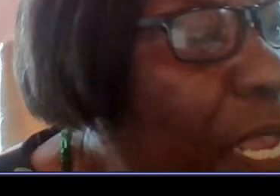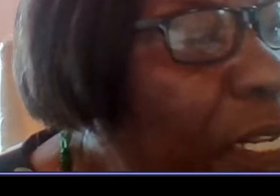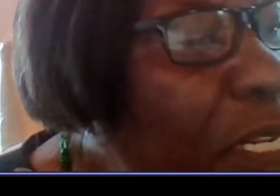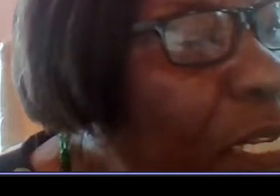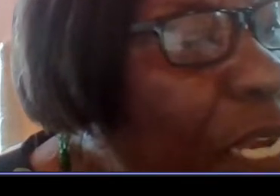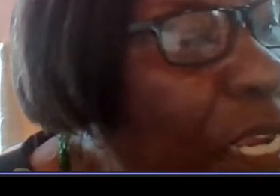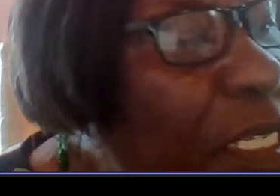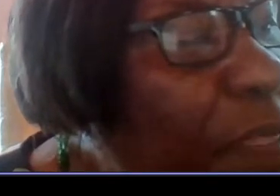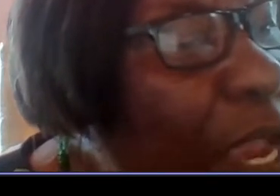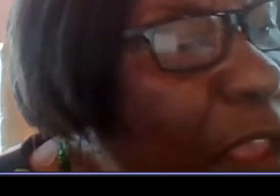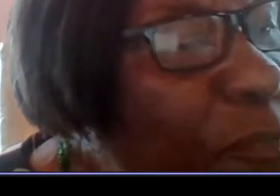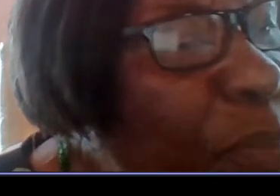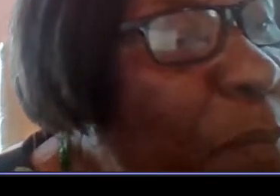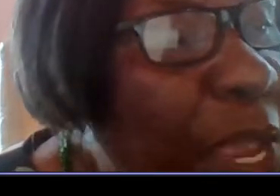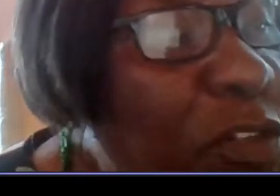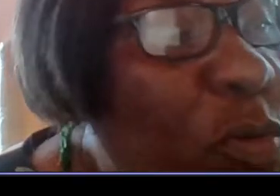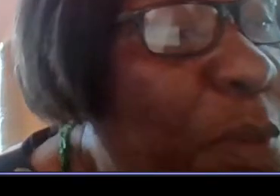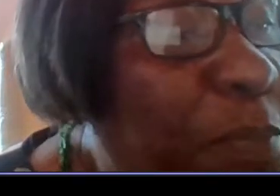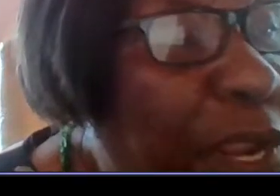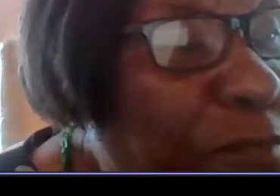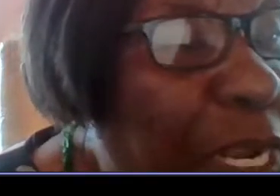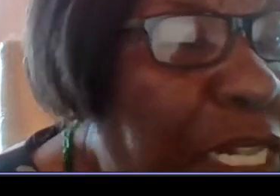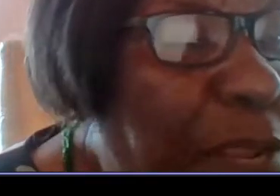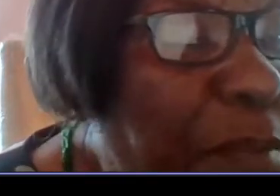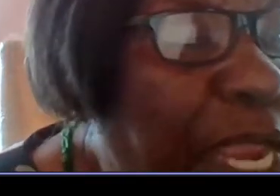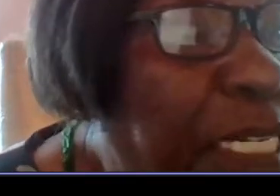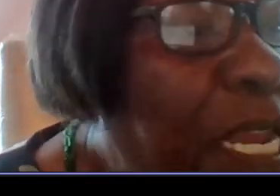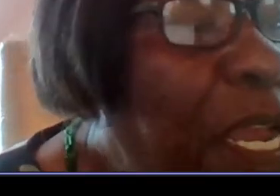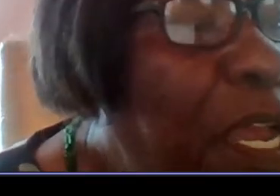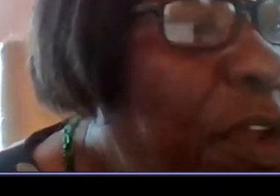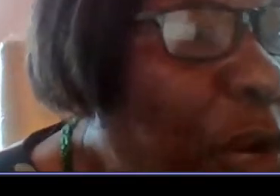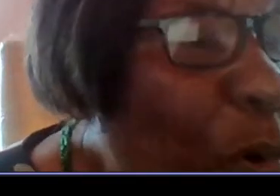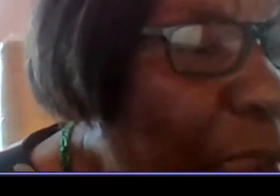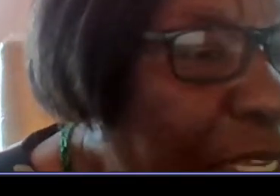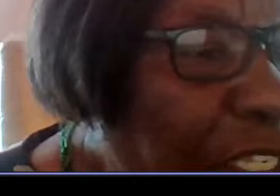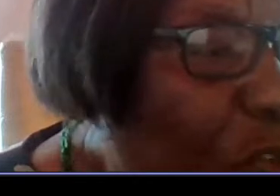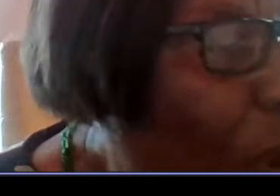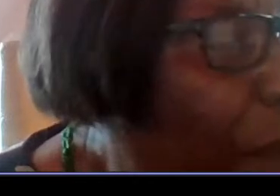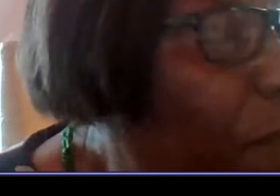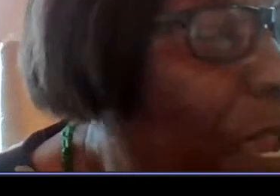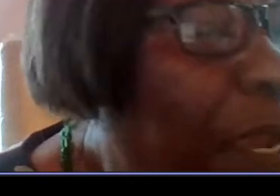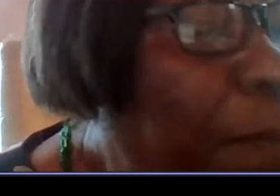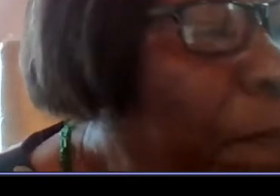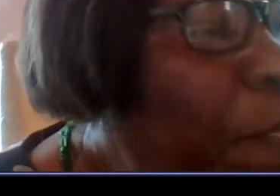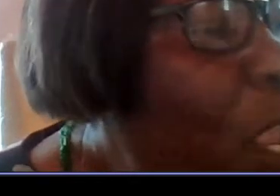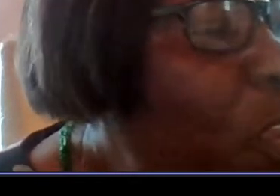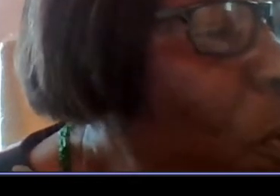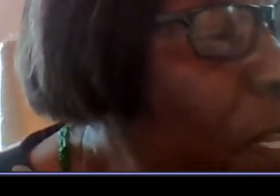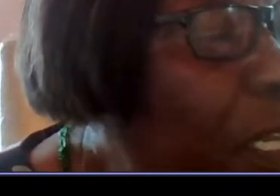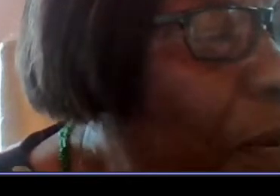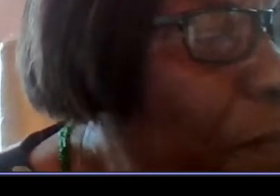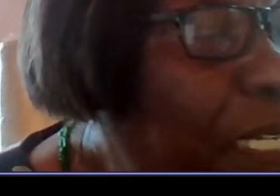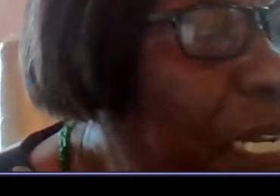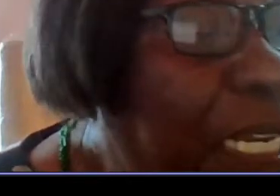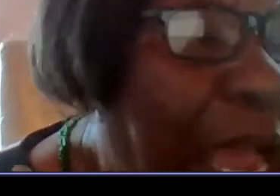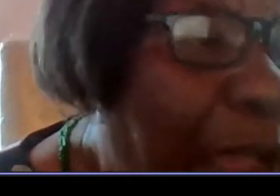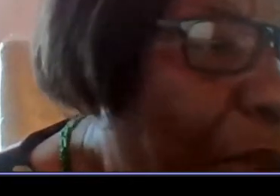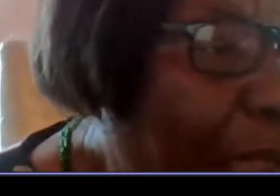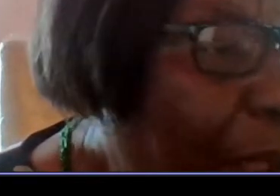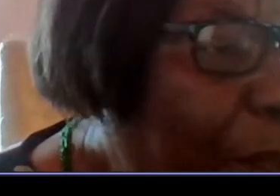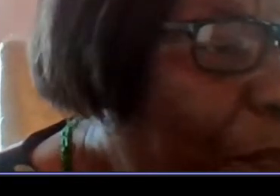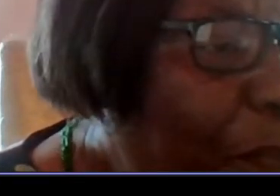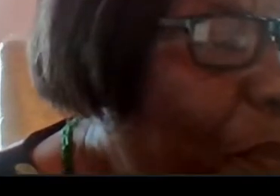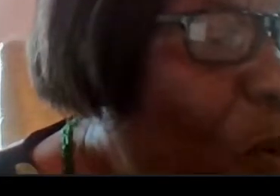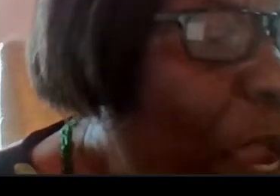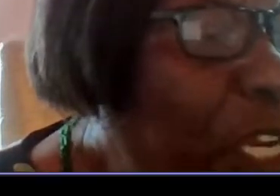to us and takes the IFP back to the previously made request to have a human settlement in